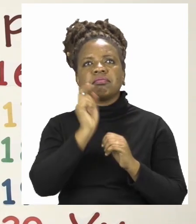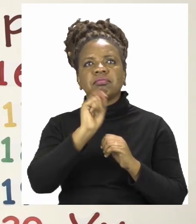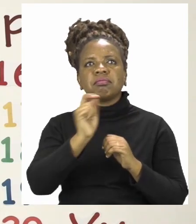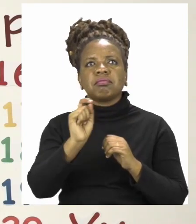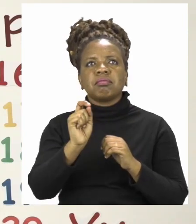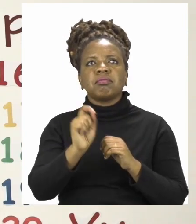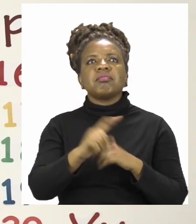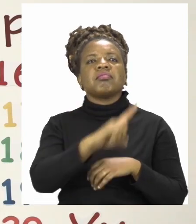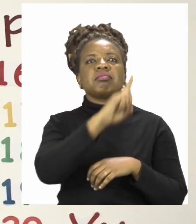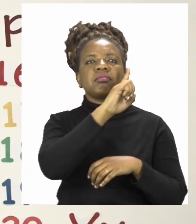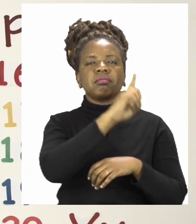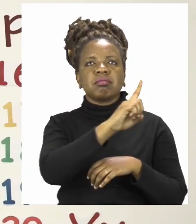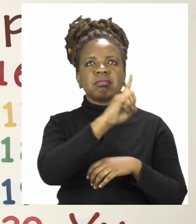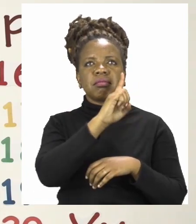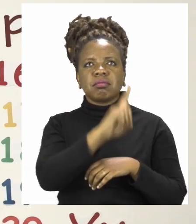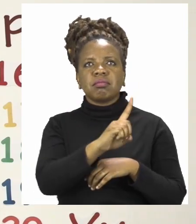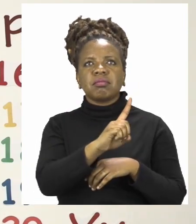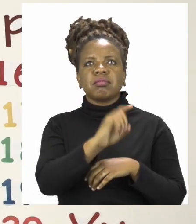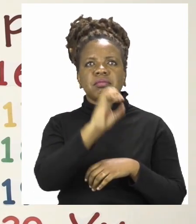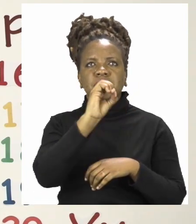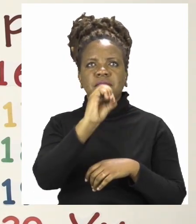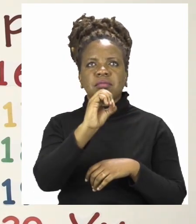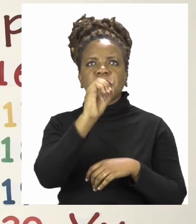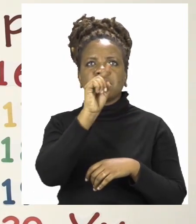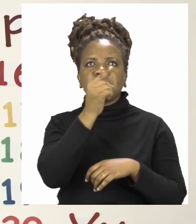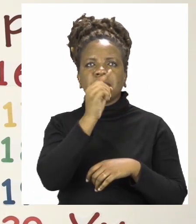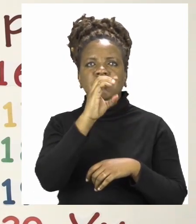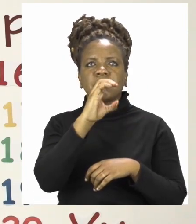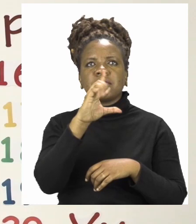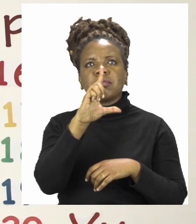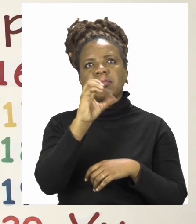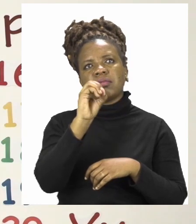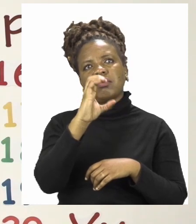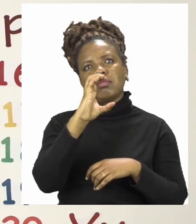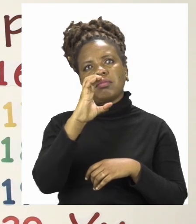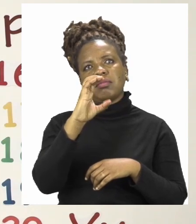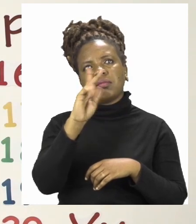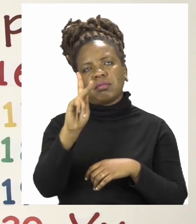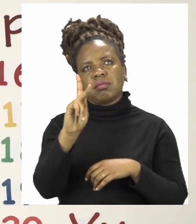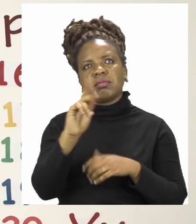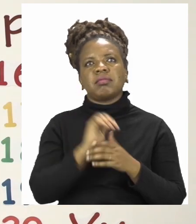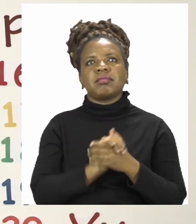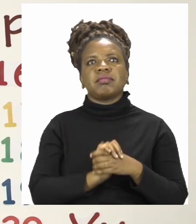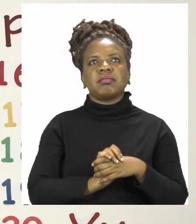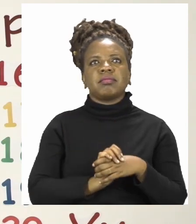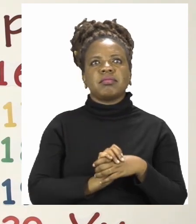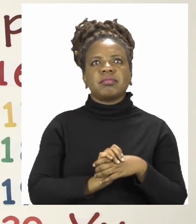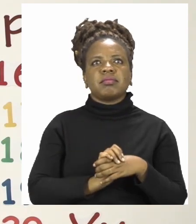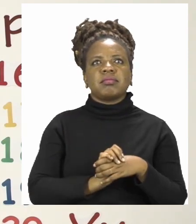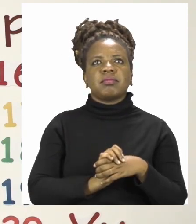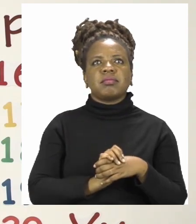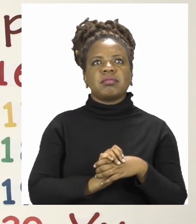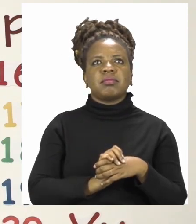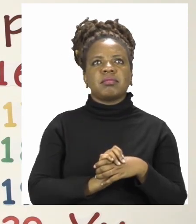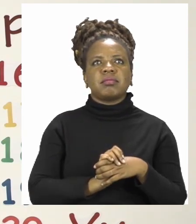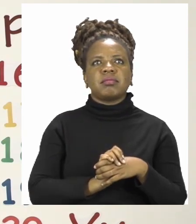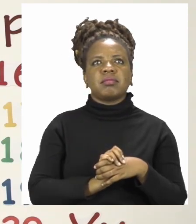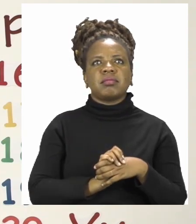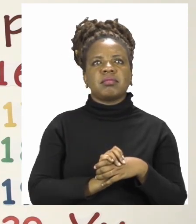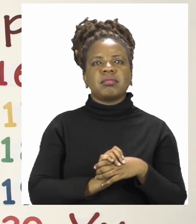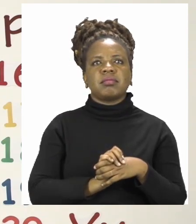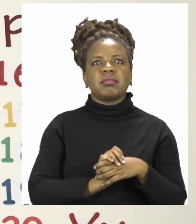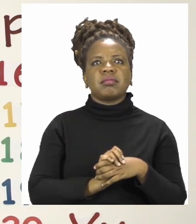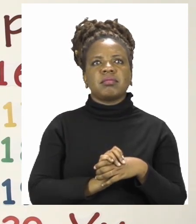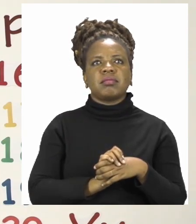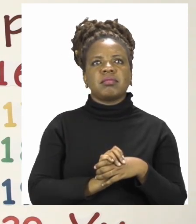Well done. Our time will now be 11 o'clock. What if I